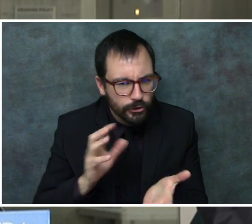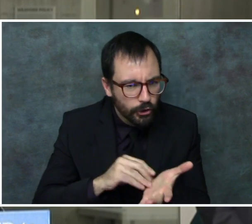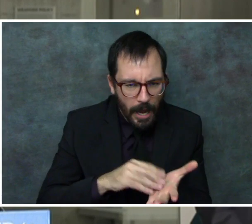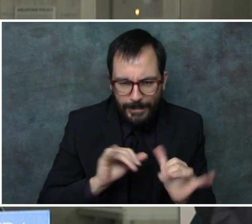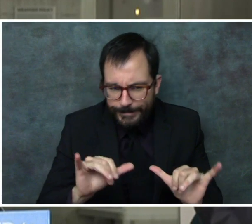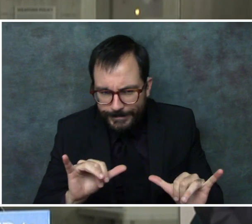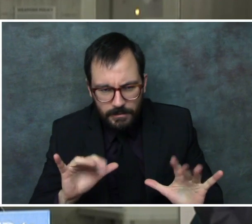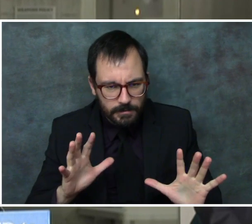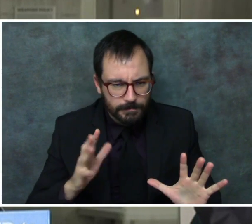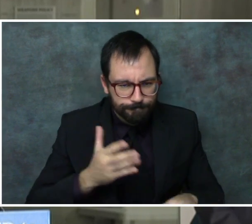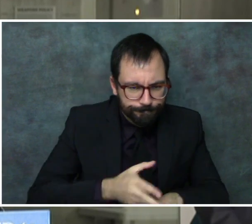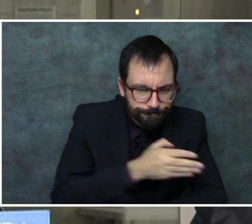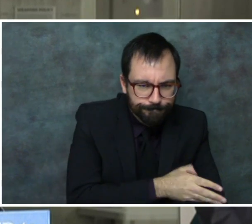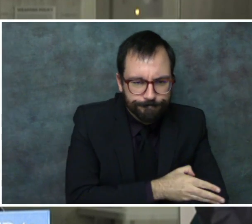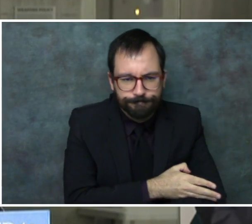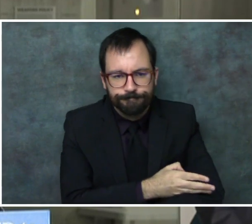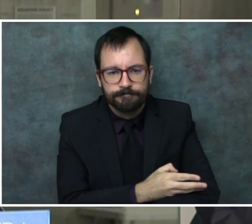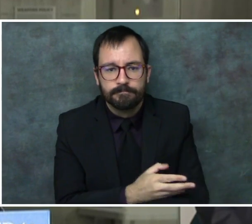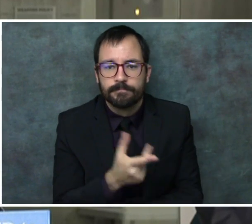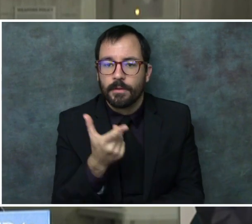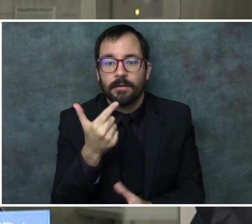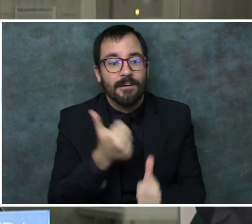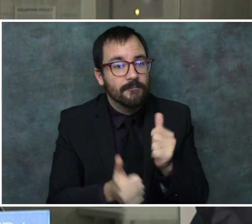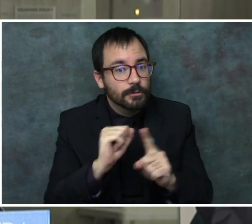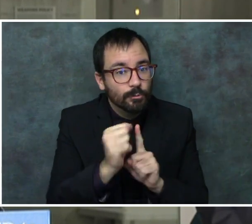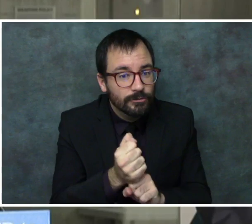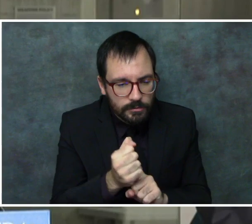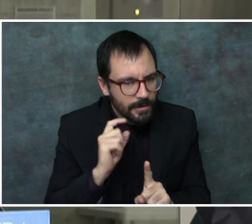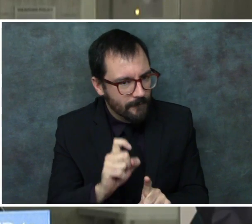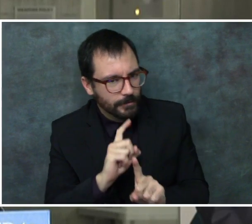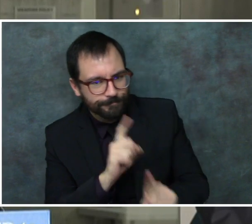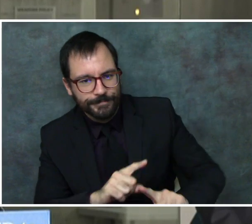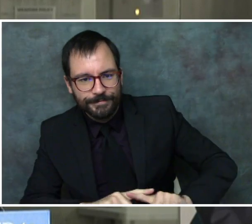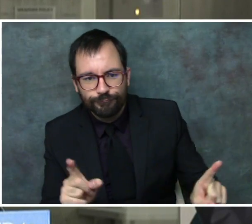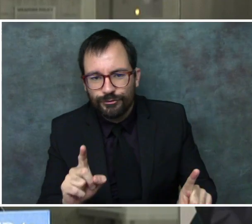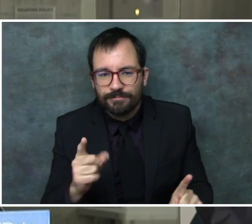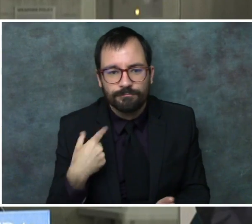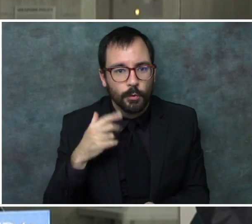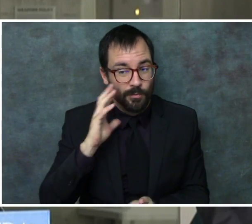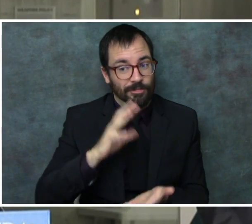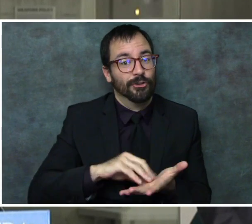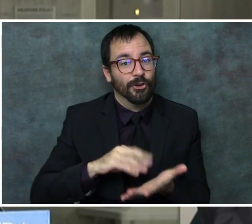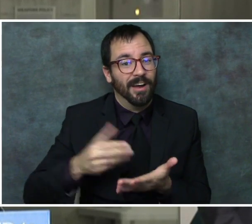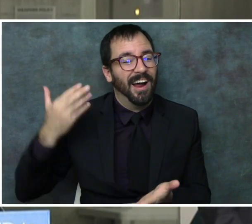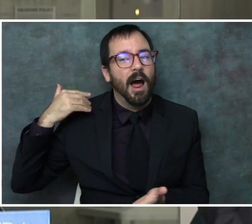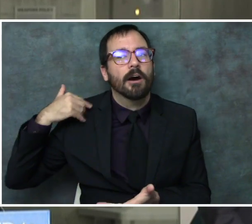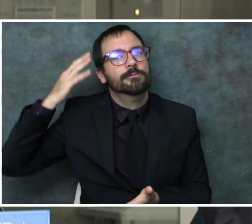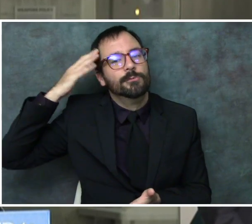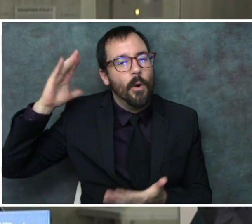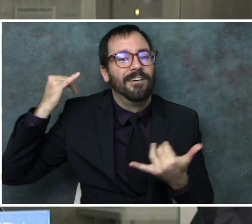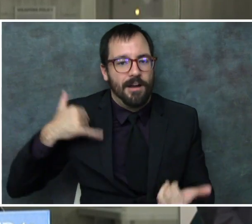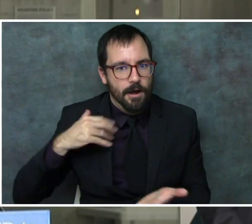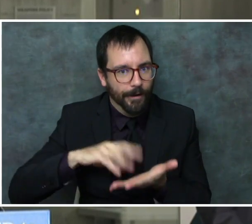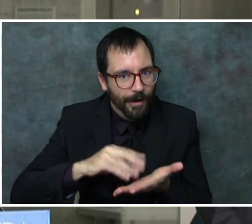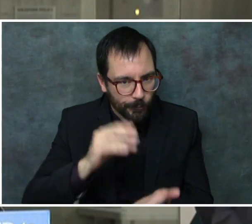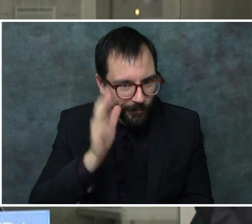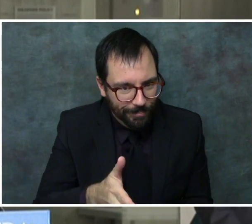different situation is going to be handled differently, and we're going to learn things that we didn't know. So when we created the testing at Fenway Park for